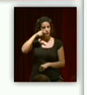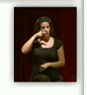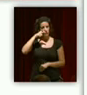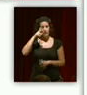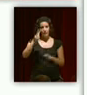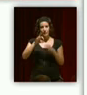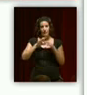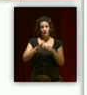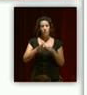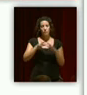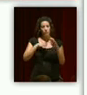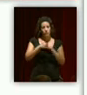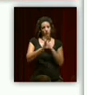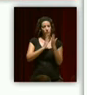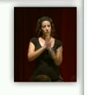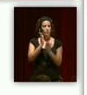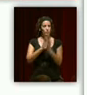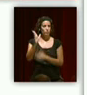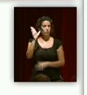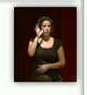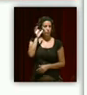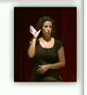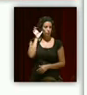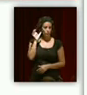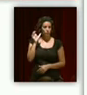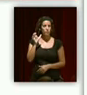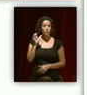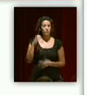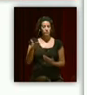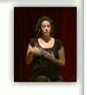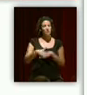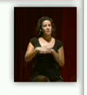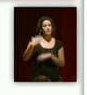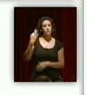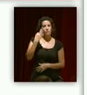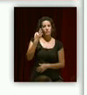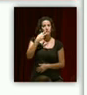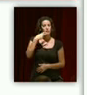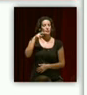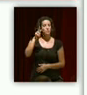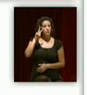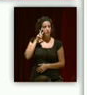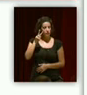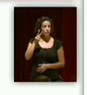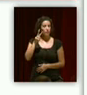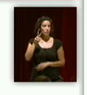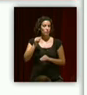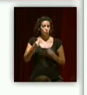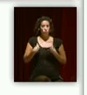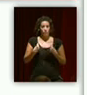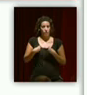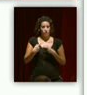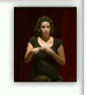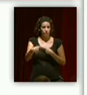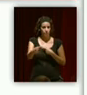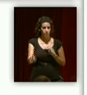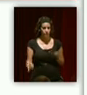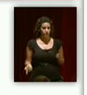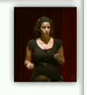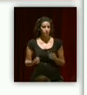1975, Gregory Freitzer wrote his thesis on this topic, and he used as reference